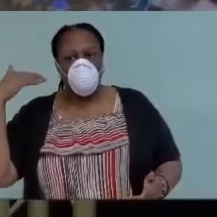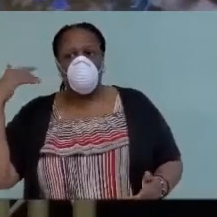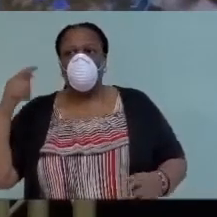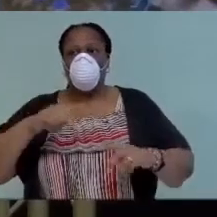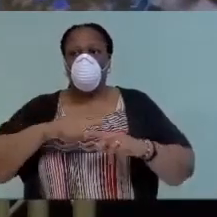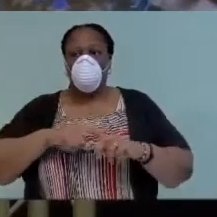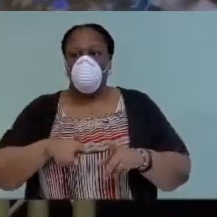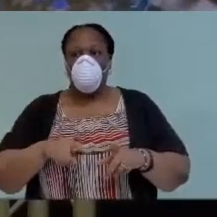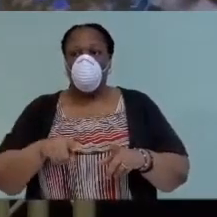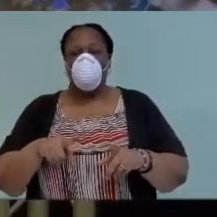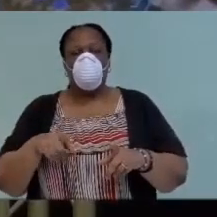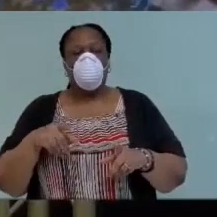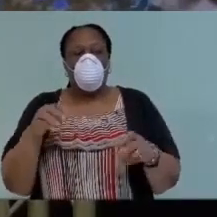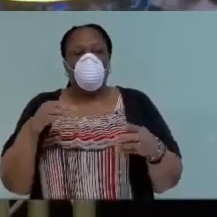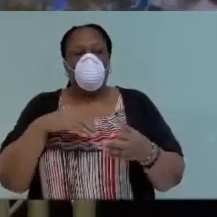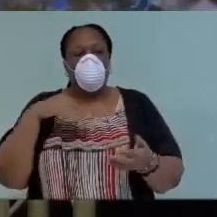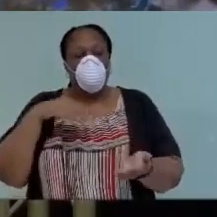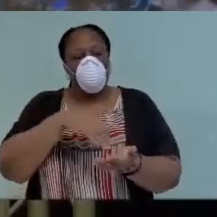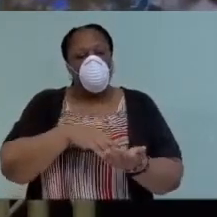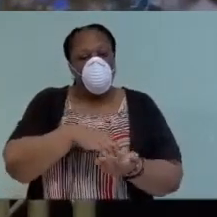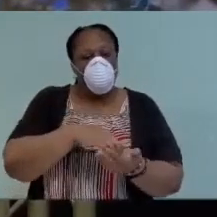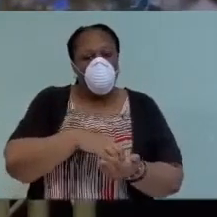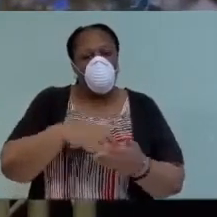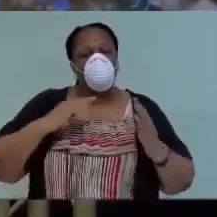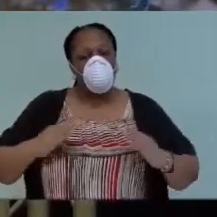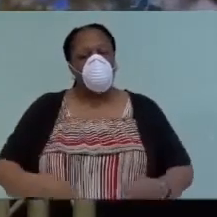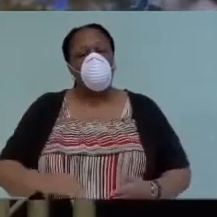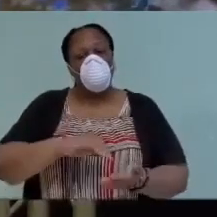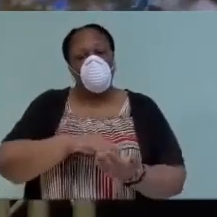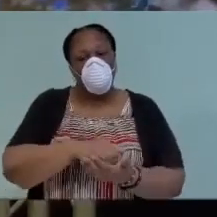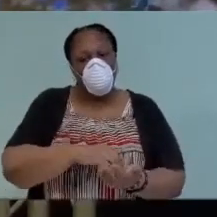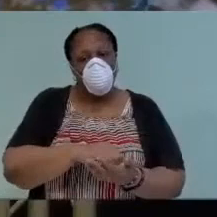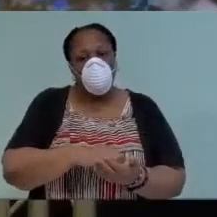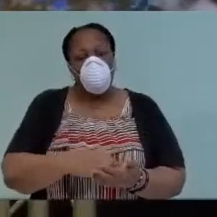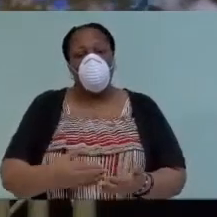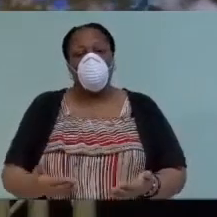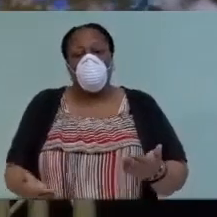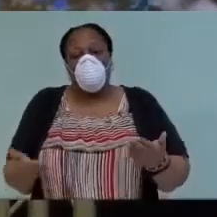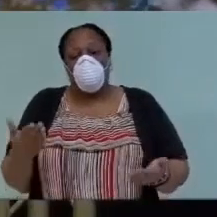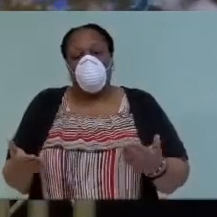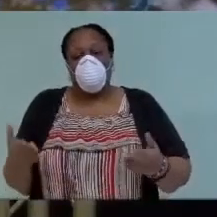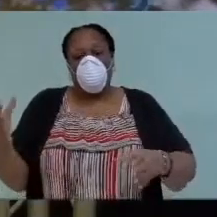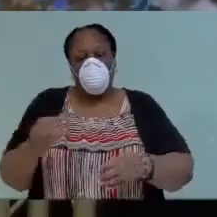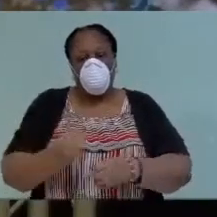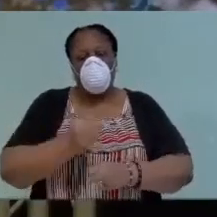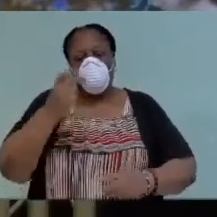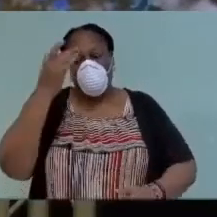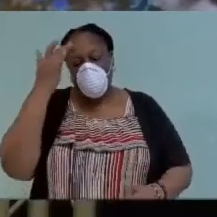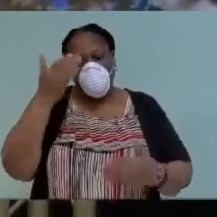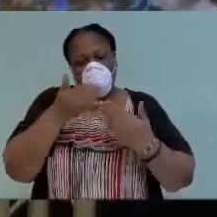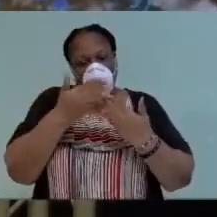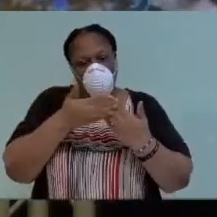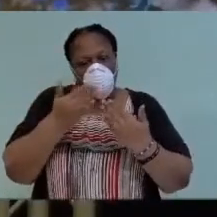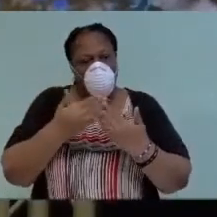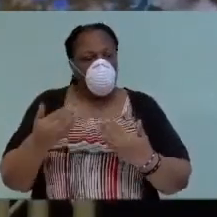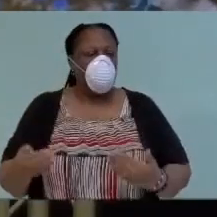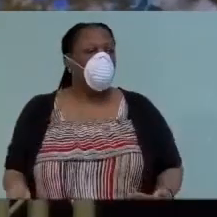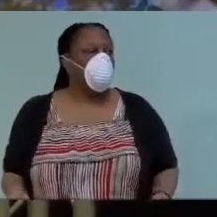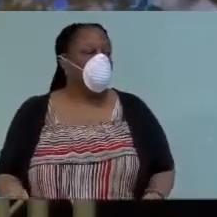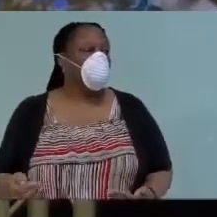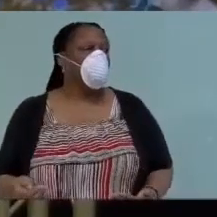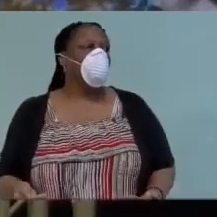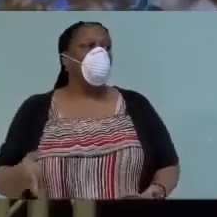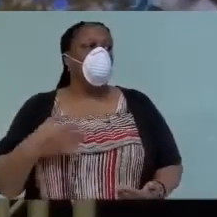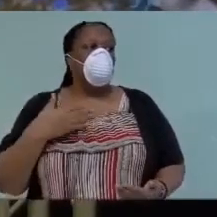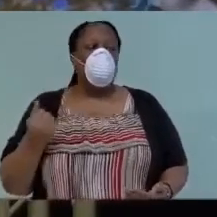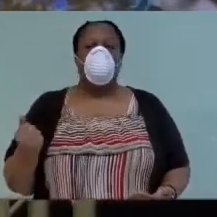2, healthcare workers, including emergency services and non-clinical staff, regardless of whether they are in contact with a